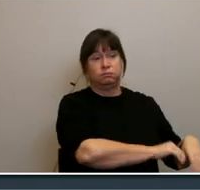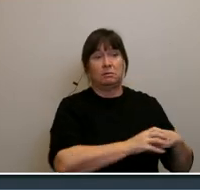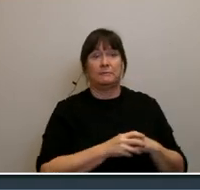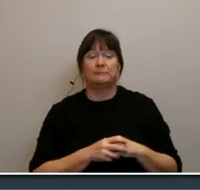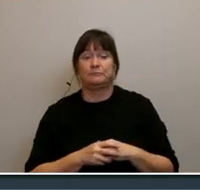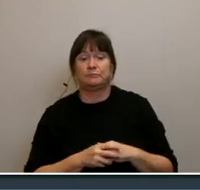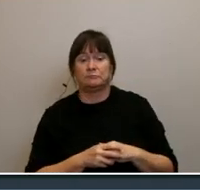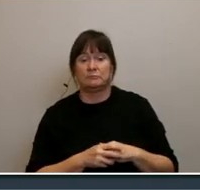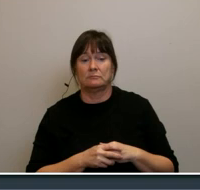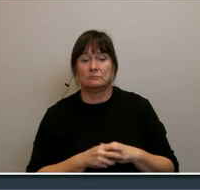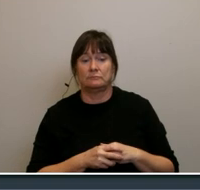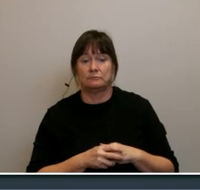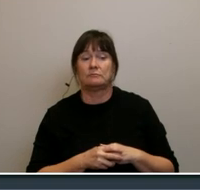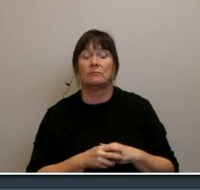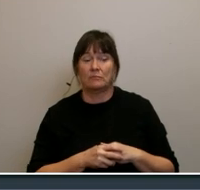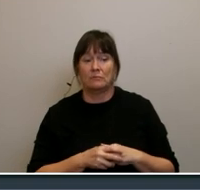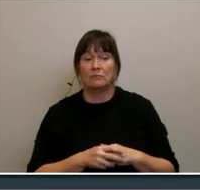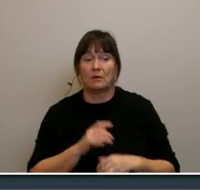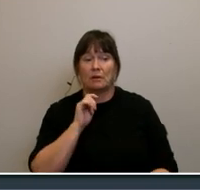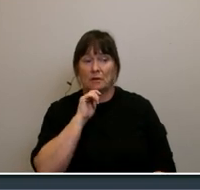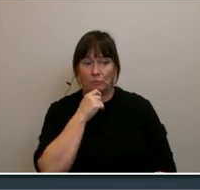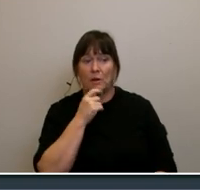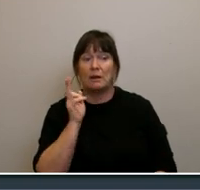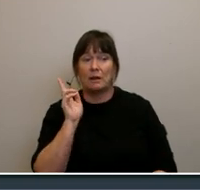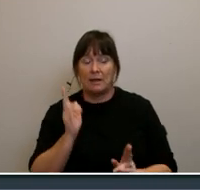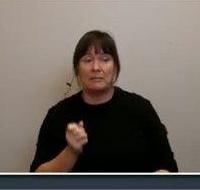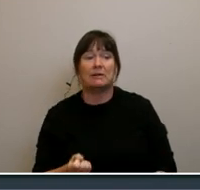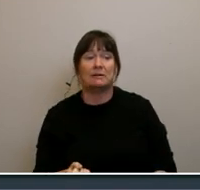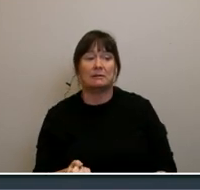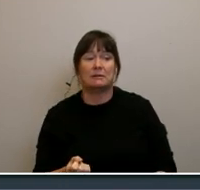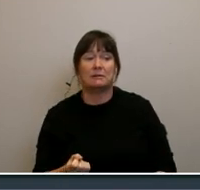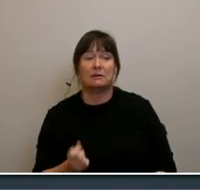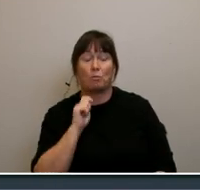We can reasonably expect a repeat event to the 1974 event.